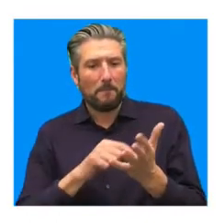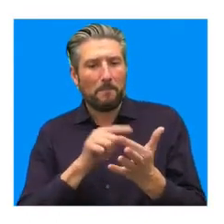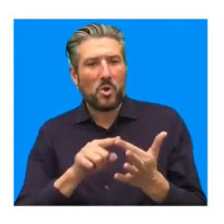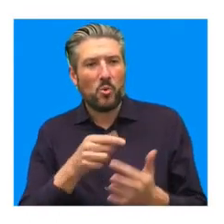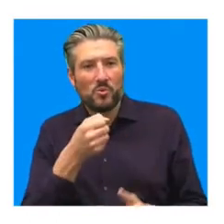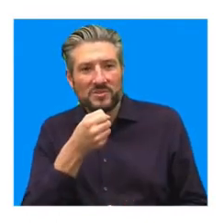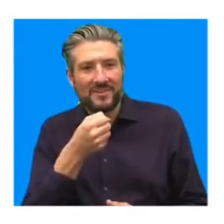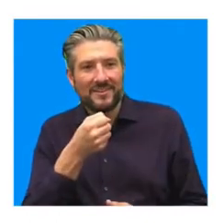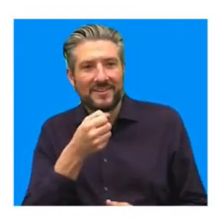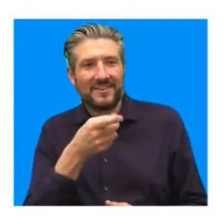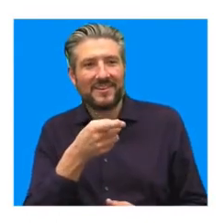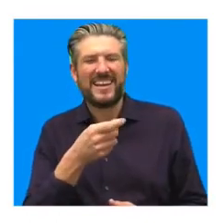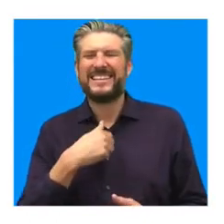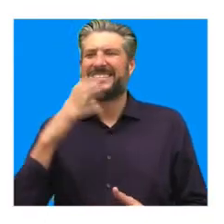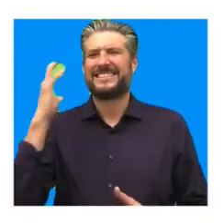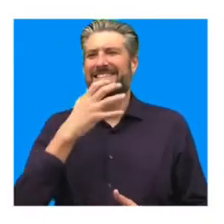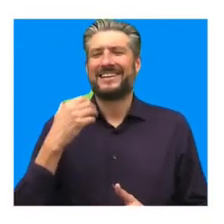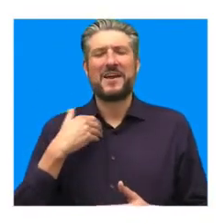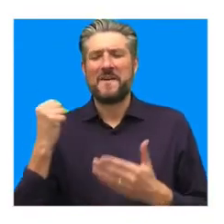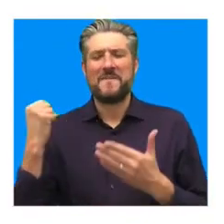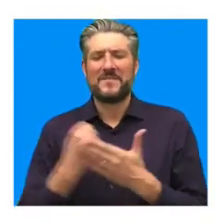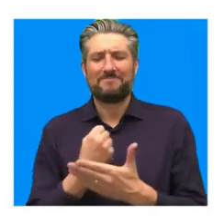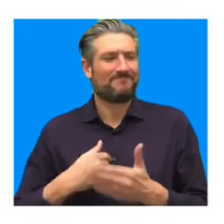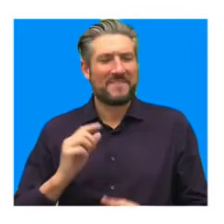I really didn't want to be the first one.